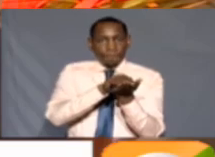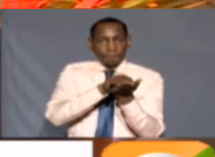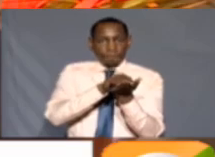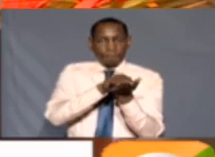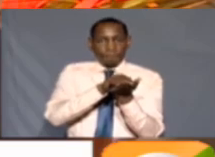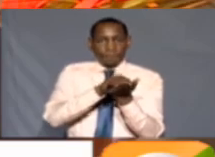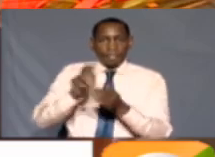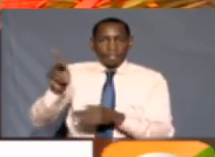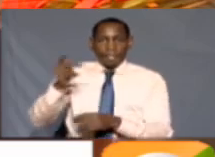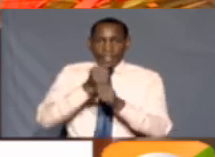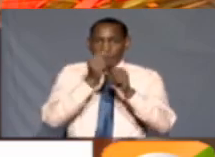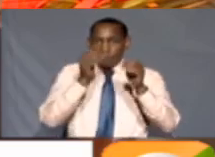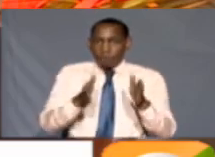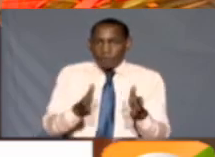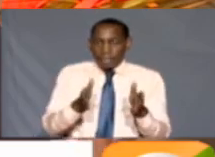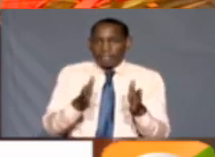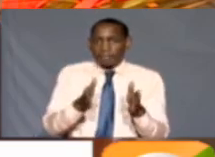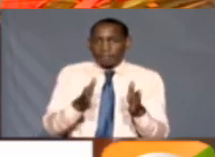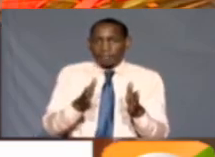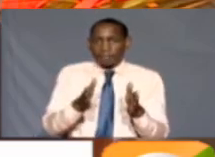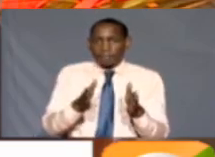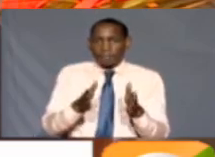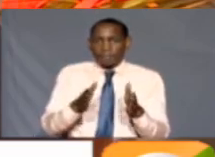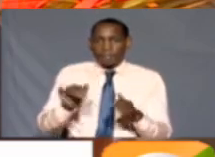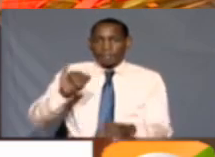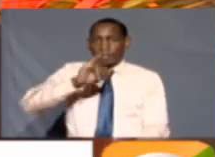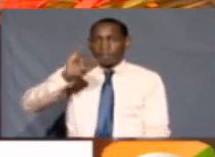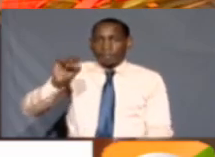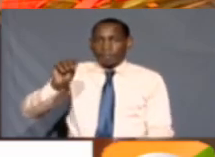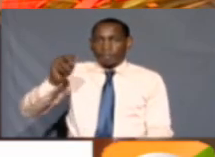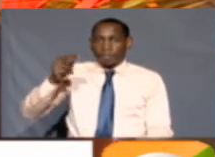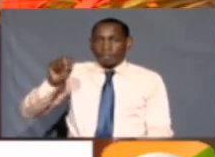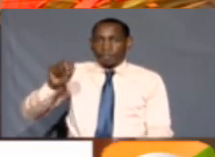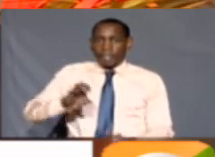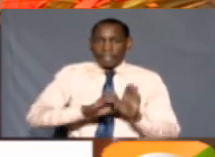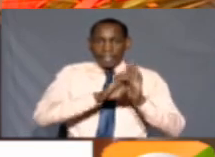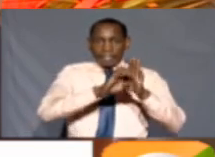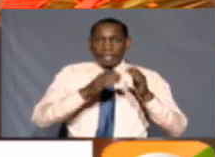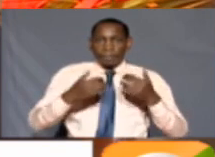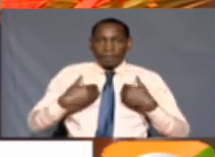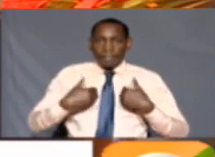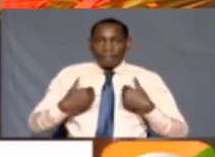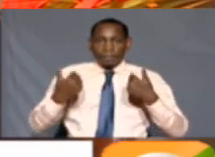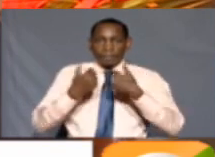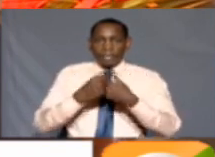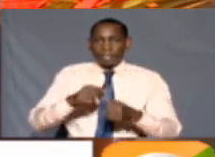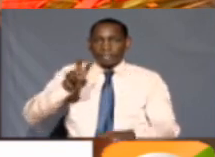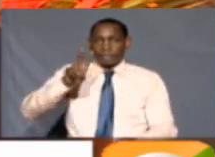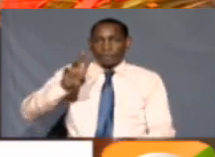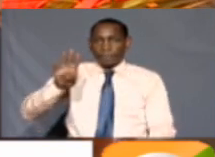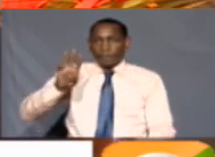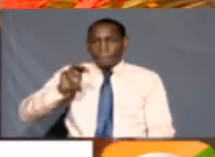of Kenya staff. John Githongo, for example, is facing, you know, upwards of a 24 million,